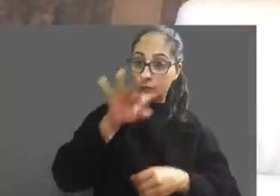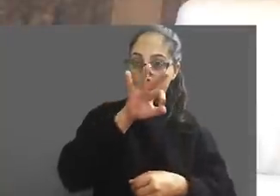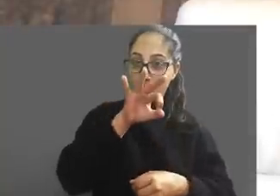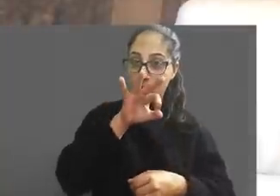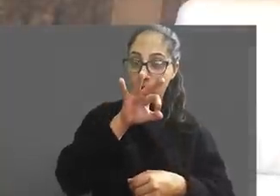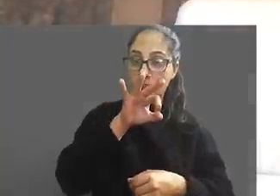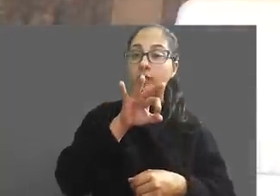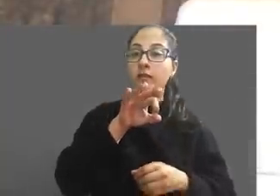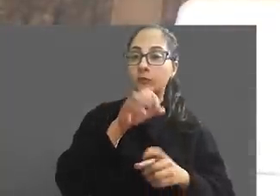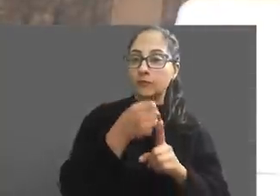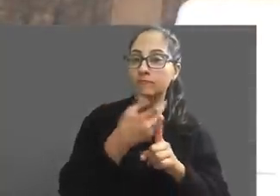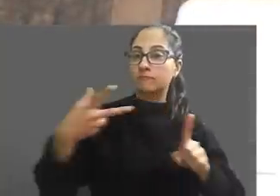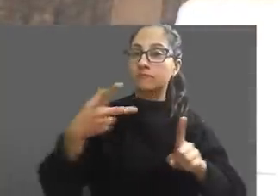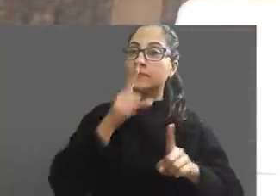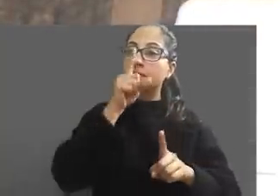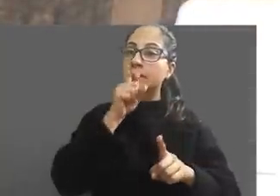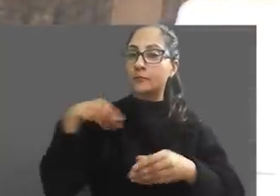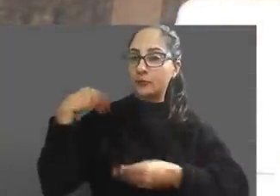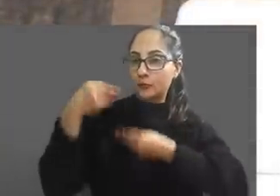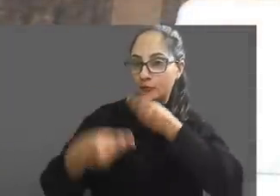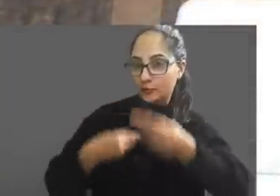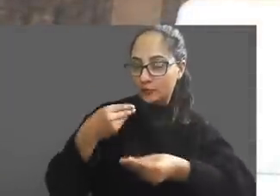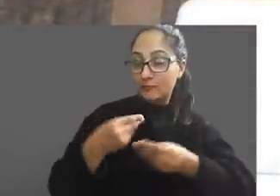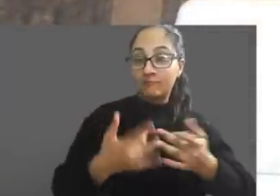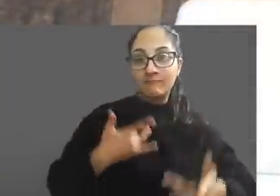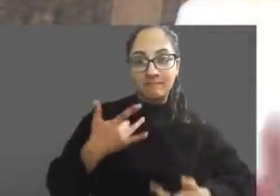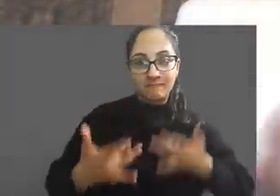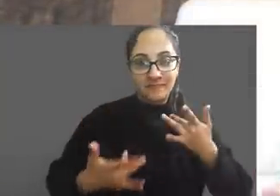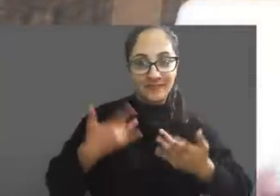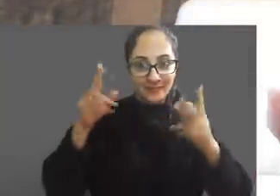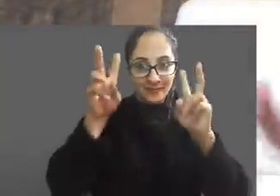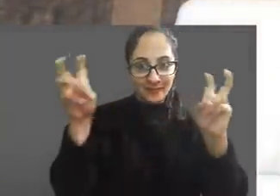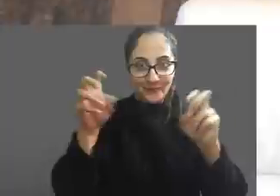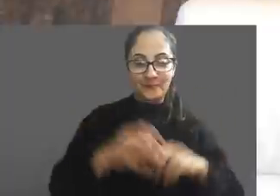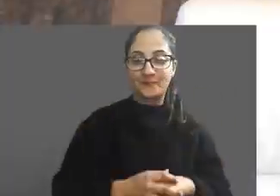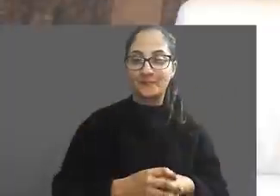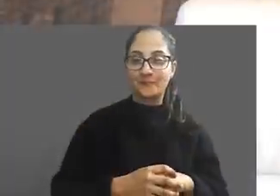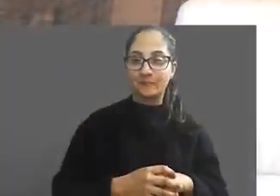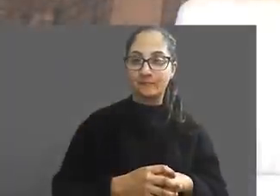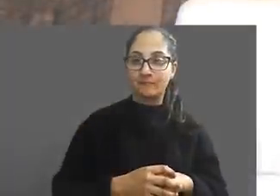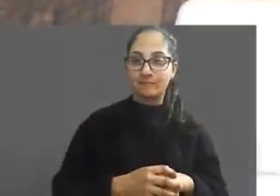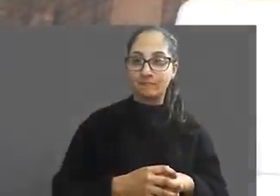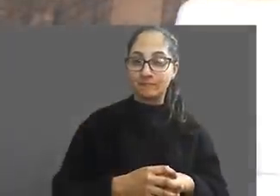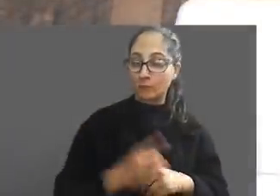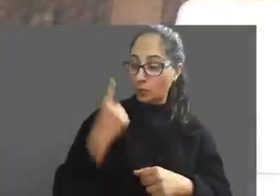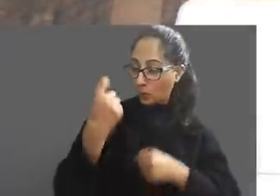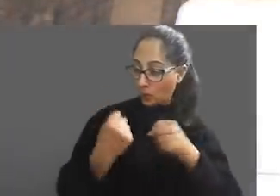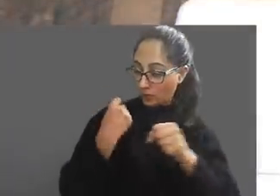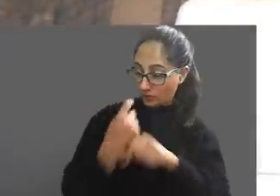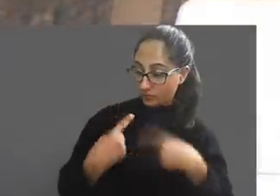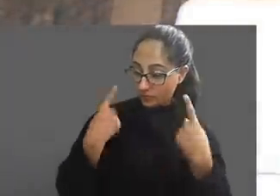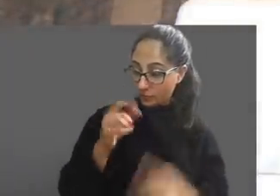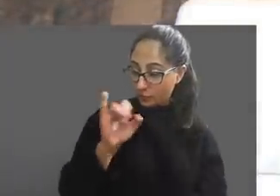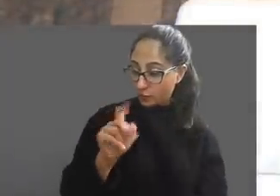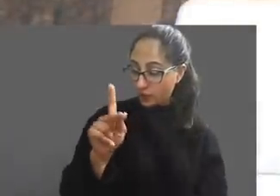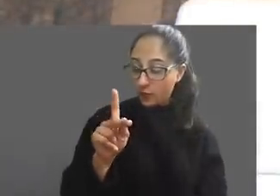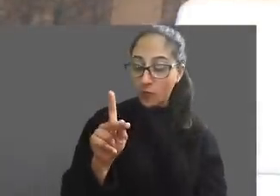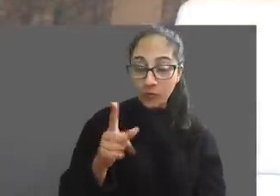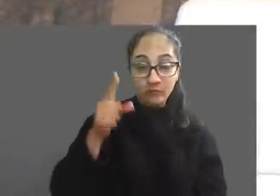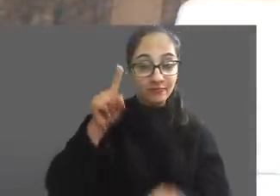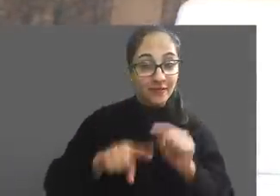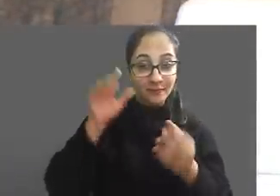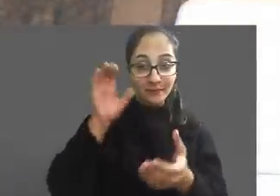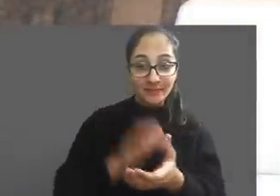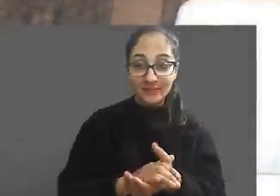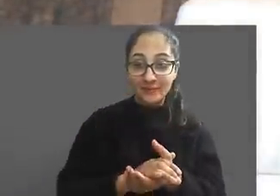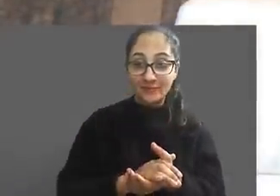expressions from the Ismaili tradition. Can you believe it? It's almost been a year since Jamaat Khanas were first closed, and just like all